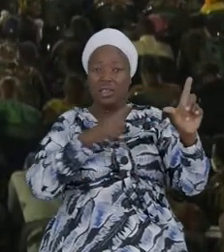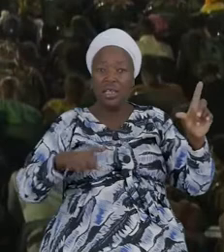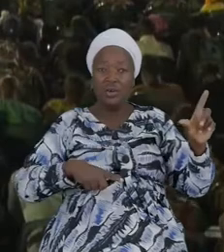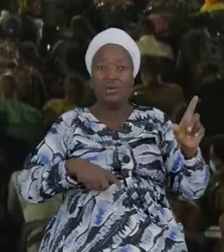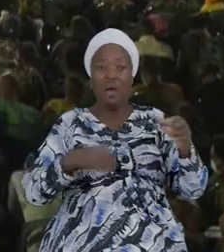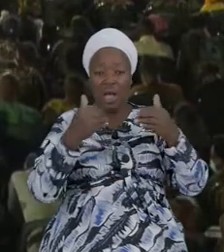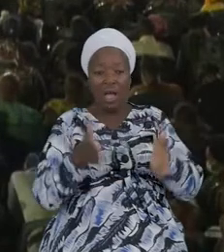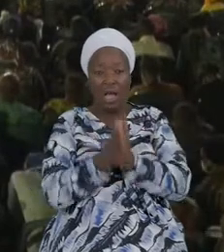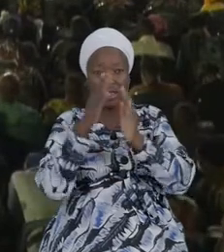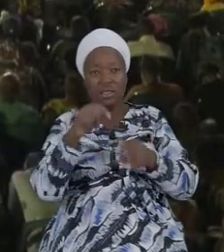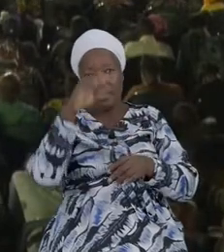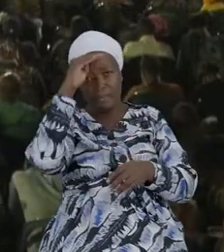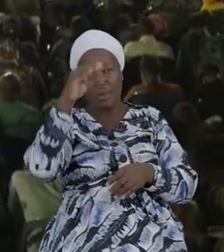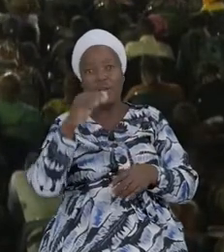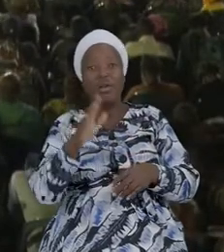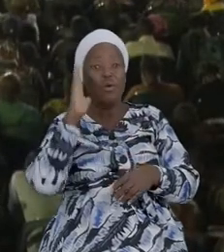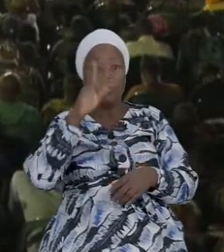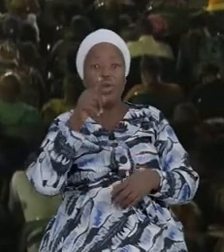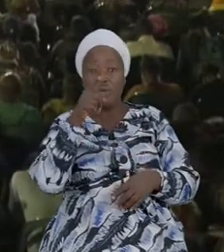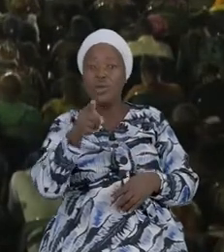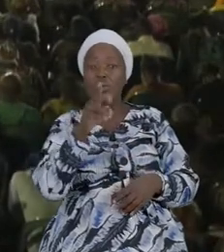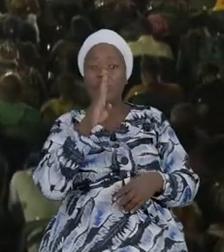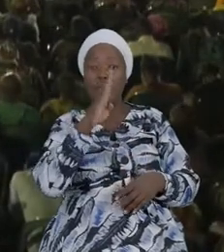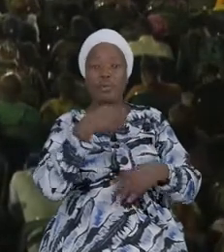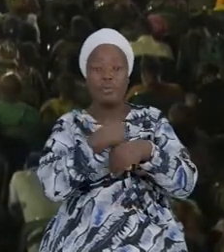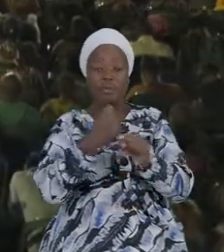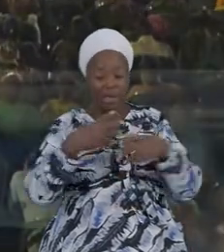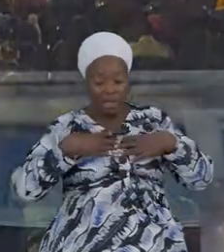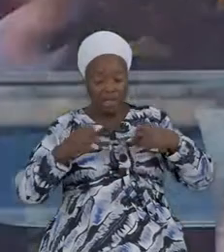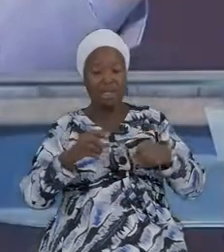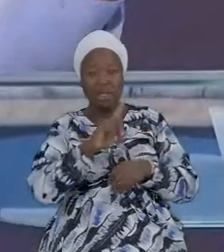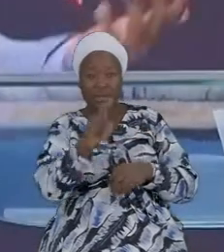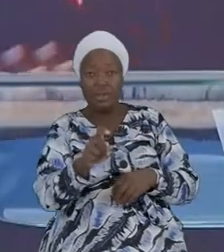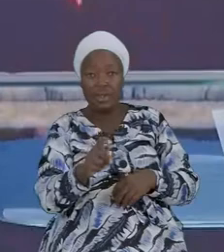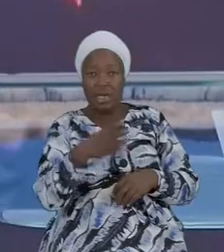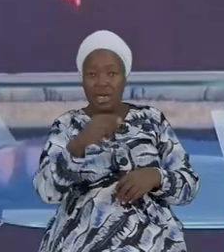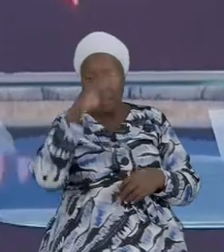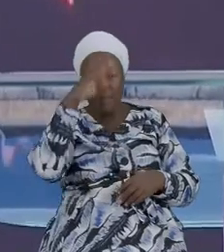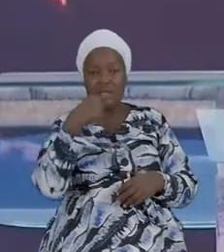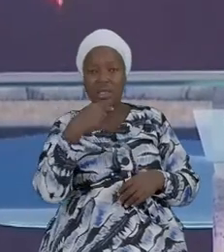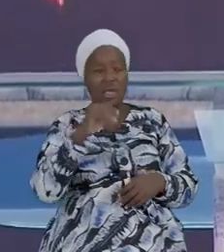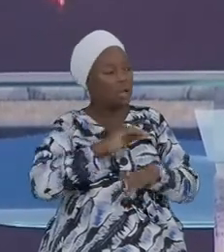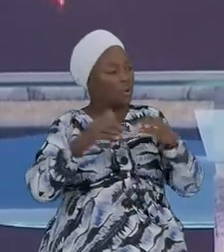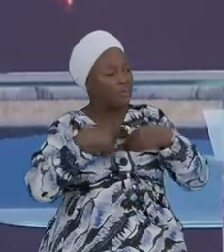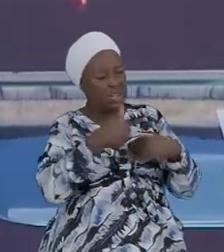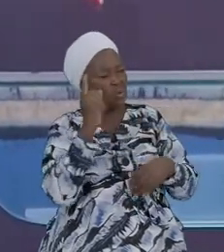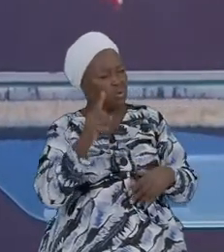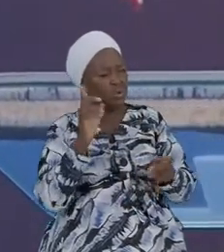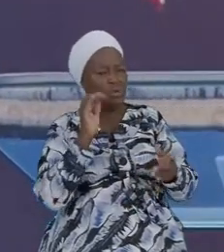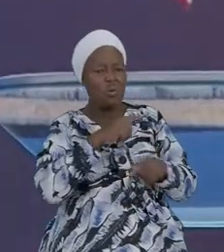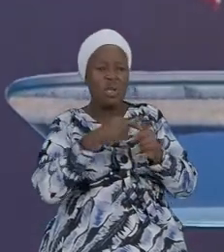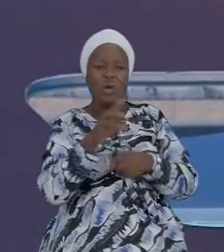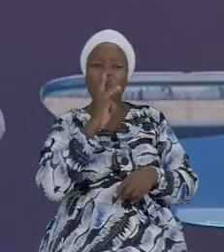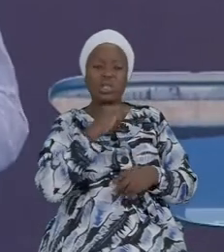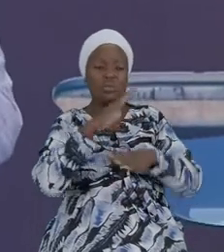asked the man, wilt thou be made whole? And the man said, I don't have anybody when the water